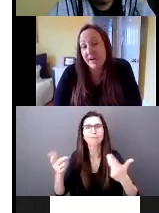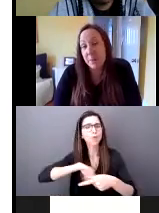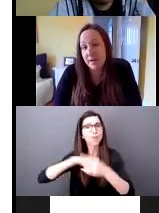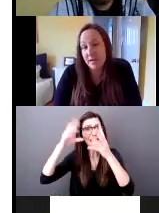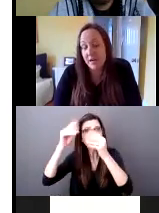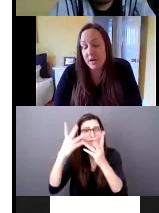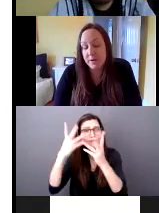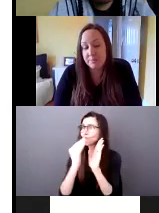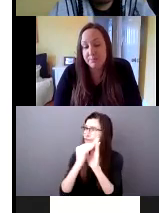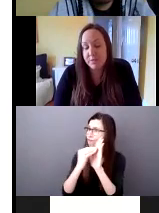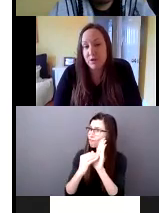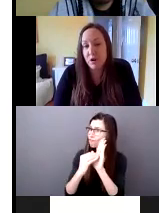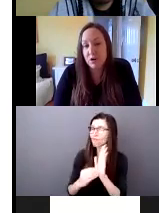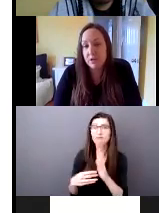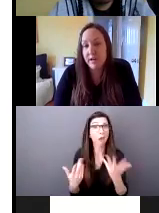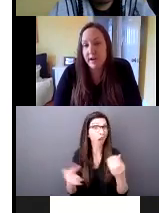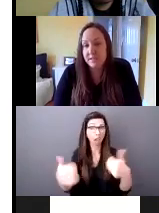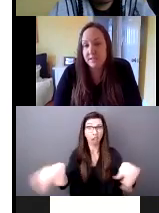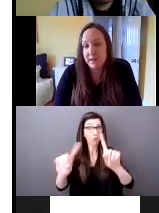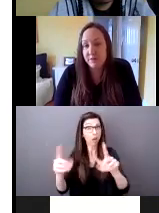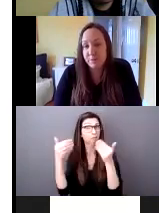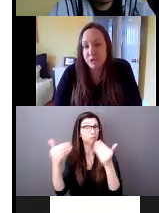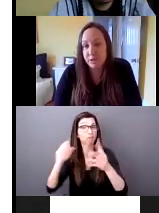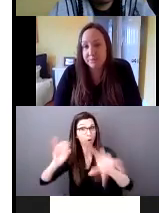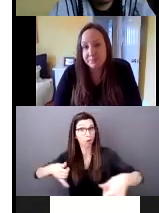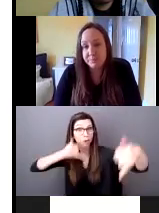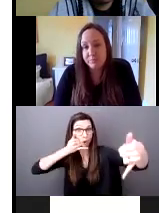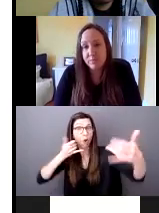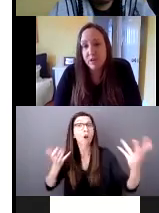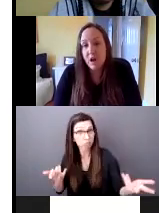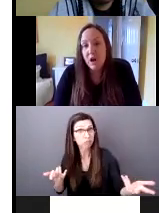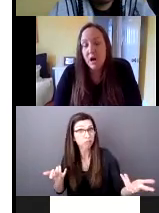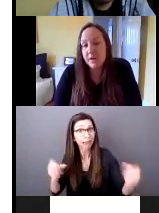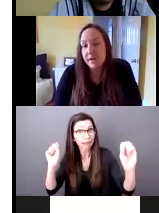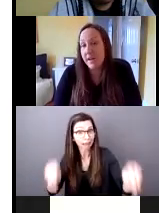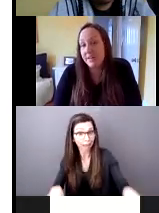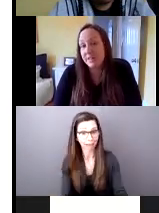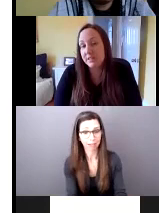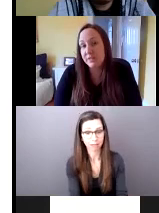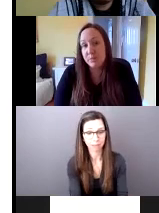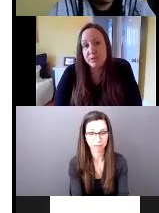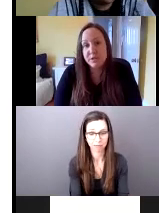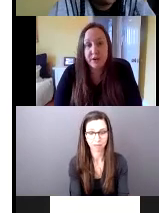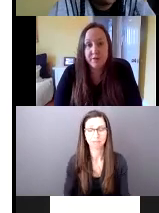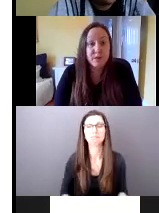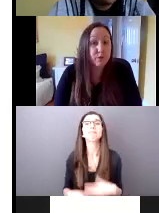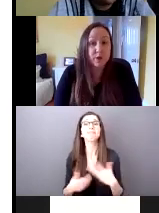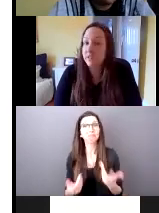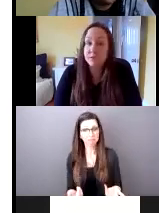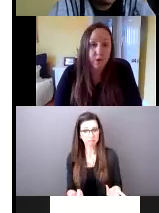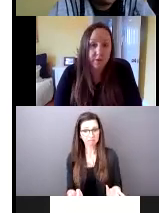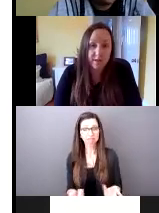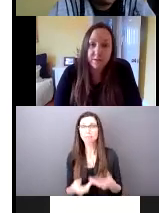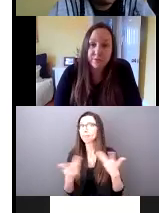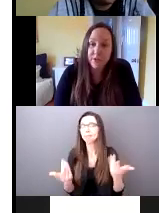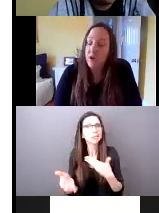for anybody to call and access that information. Again, it's available to caregivers regardless